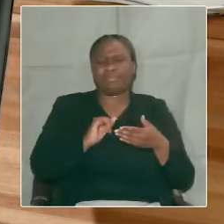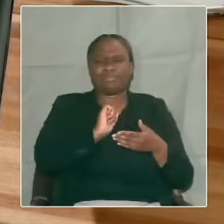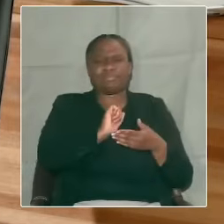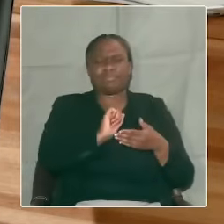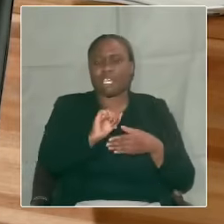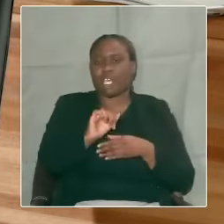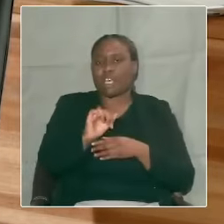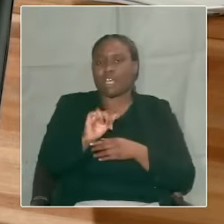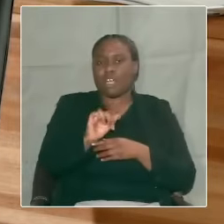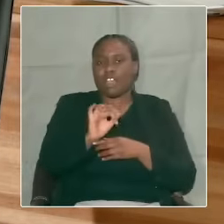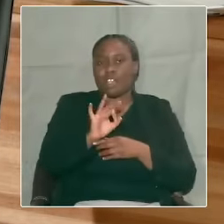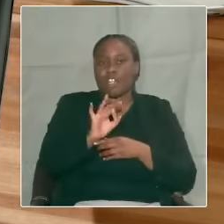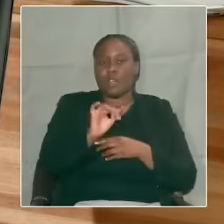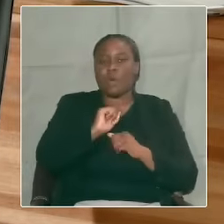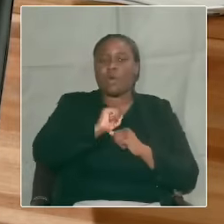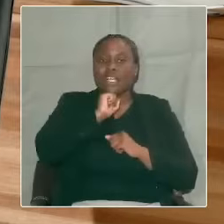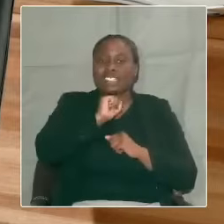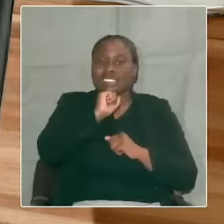2018